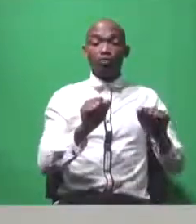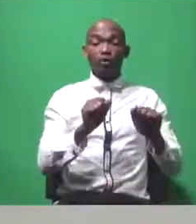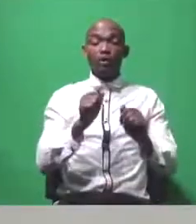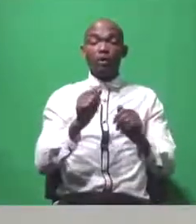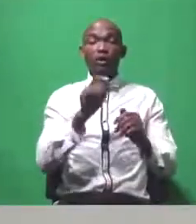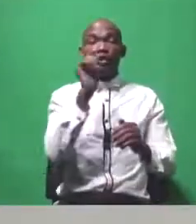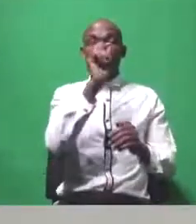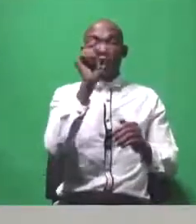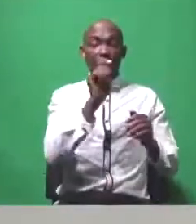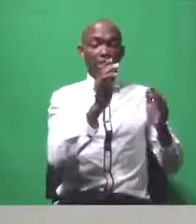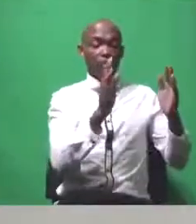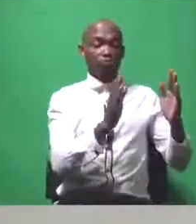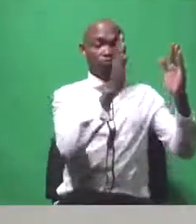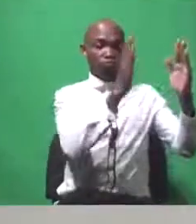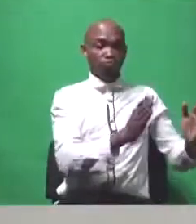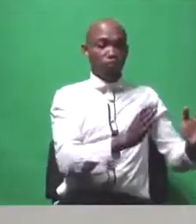with